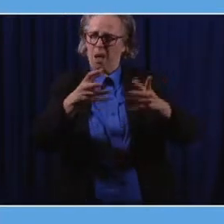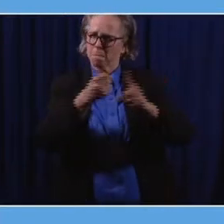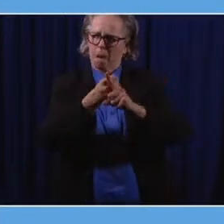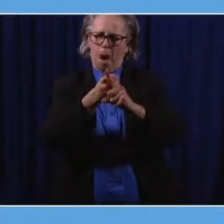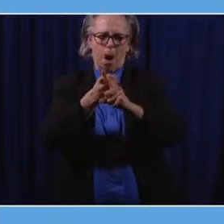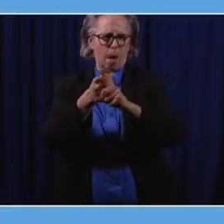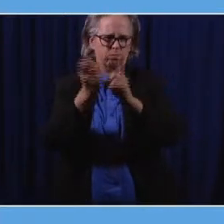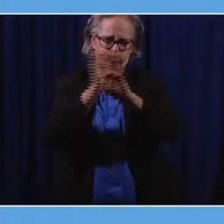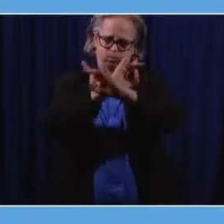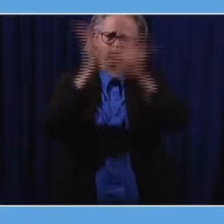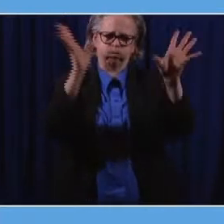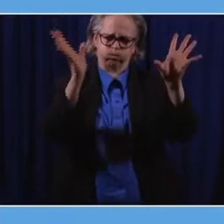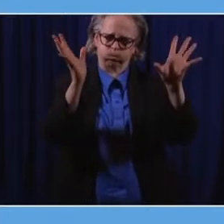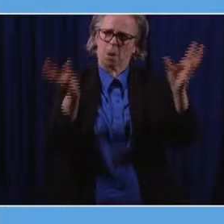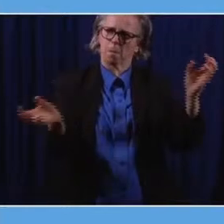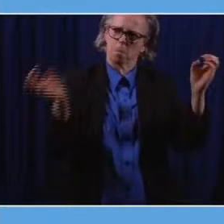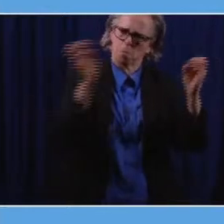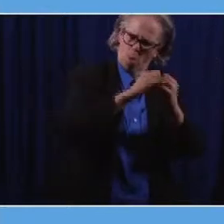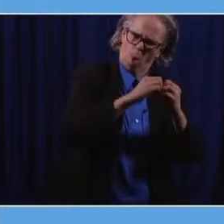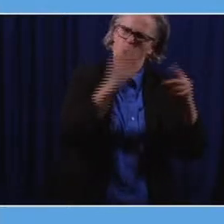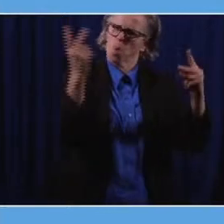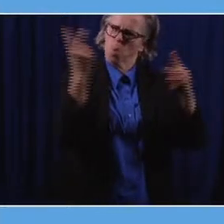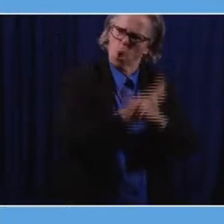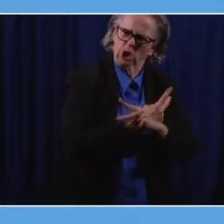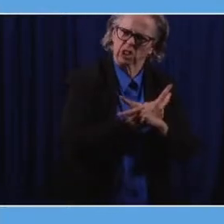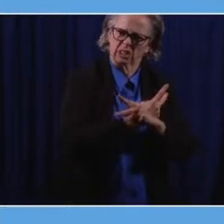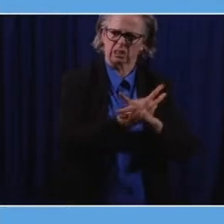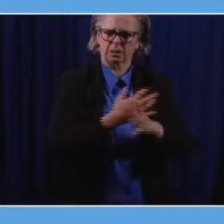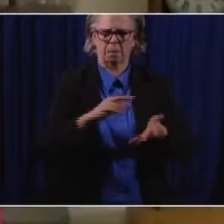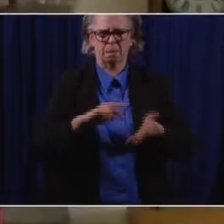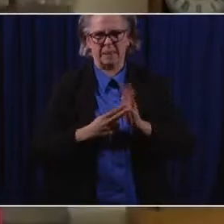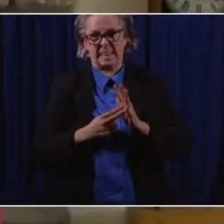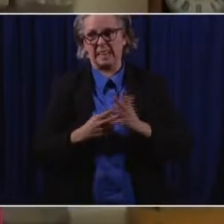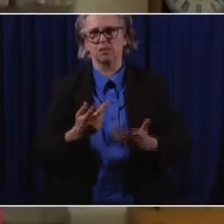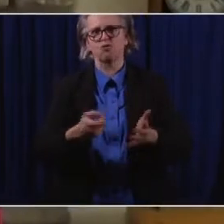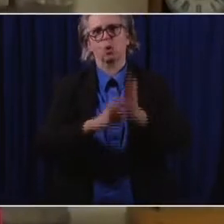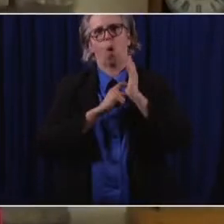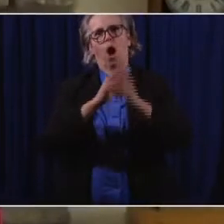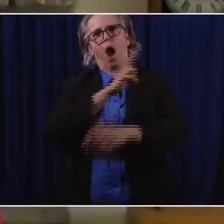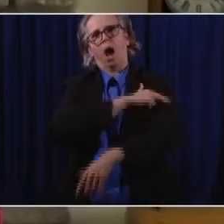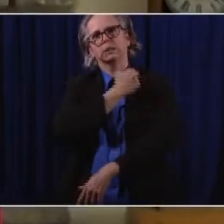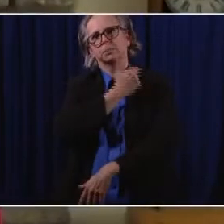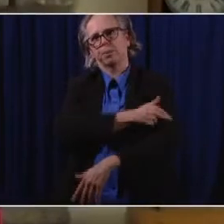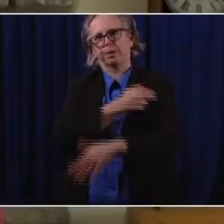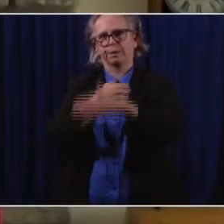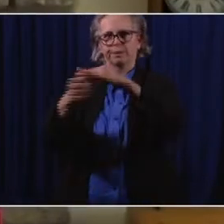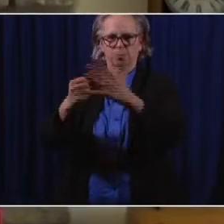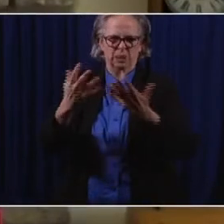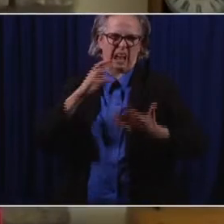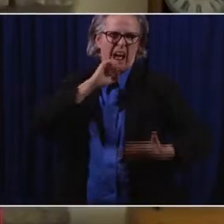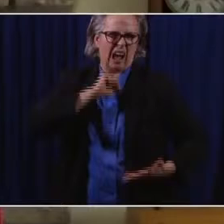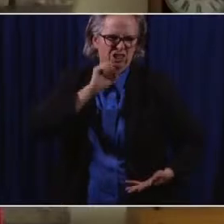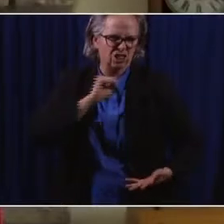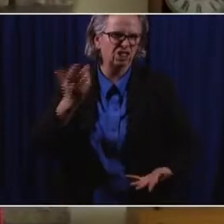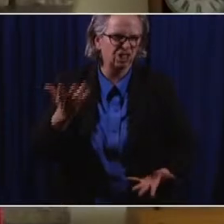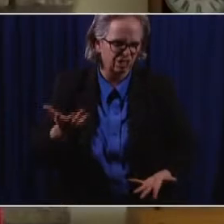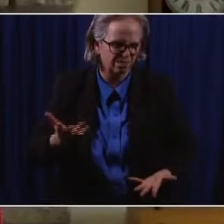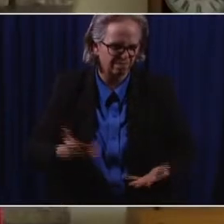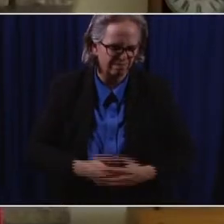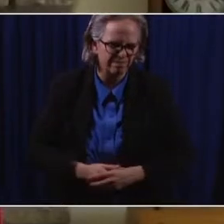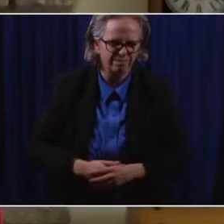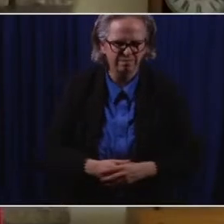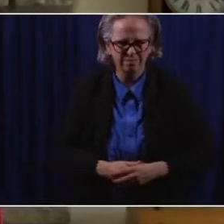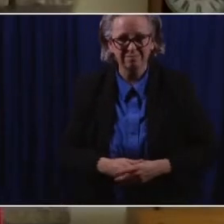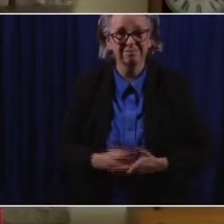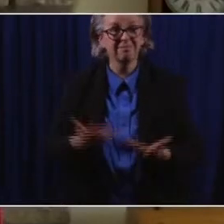percentage of those cases going to the hospital of that population. Eric, let's look at the next one. This is hospital admission